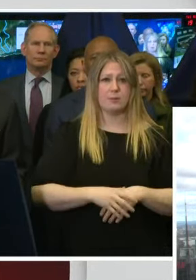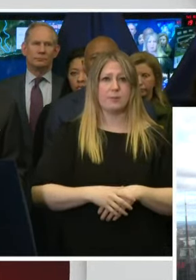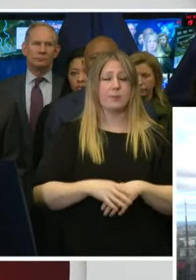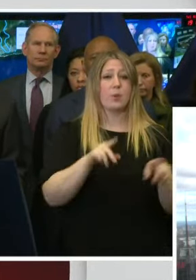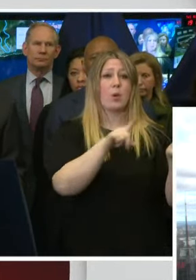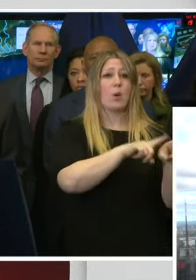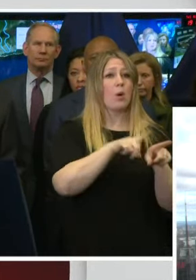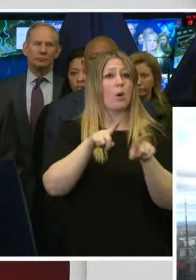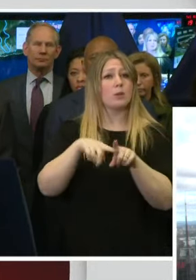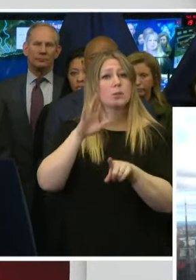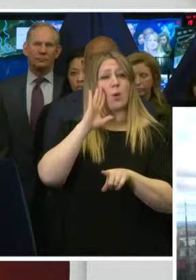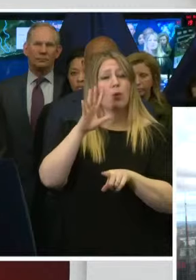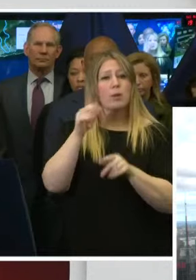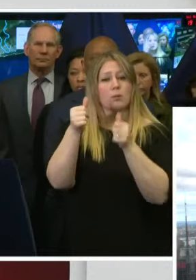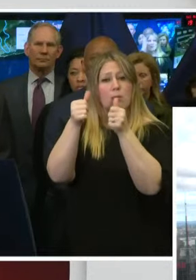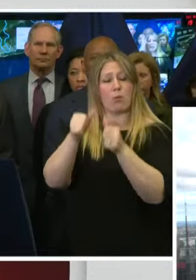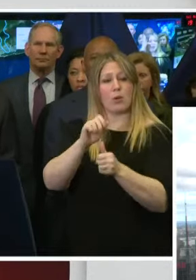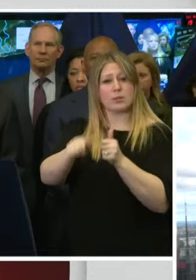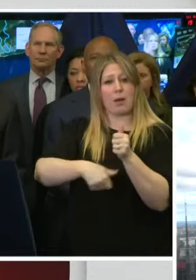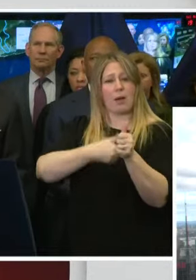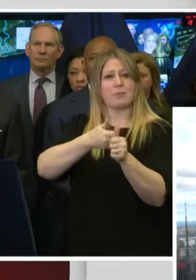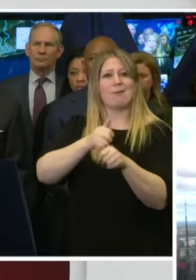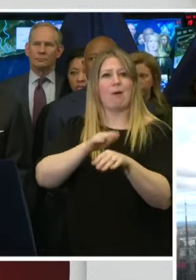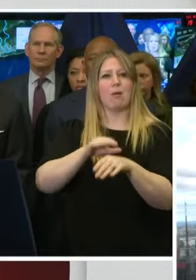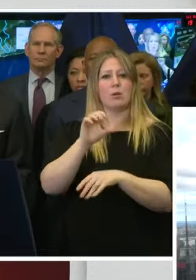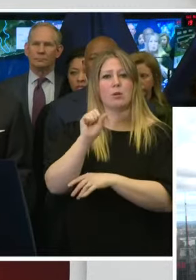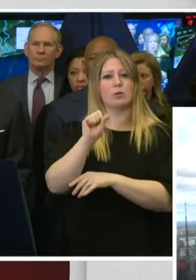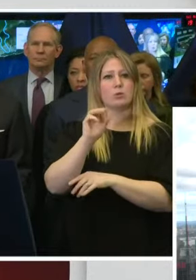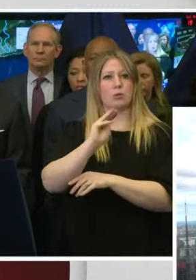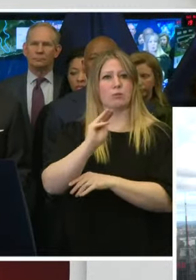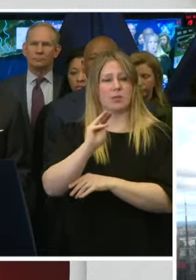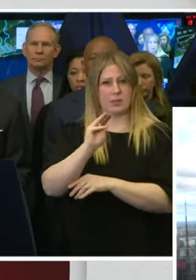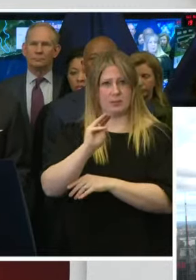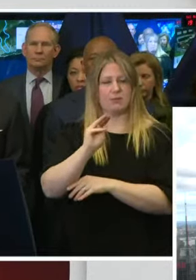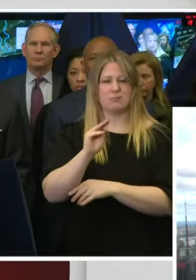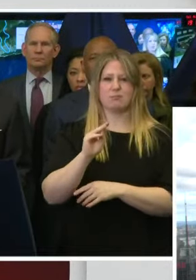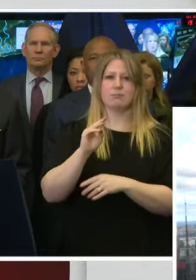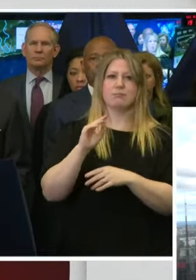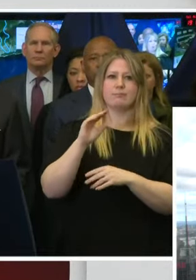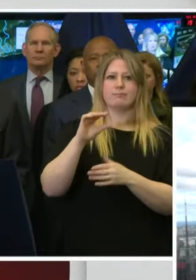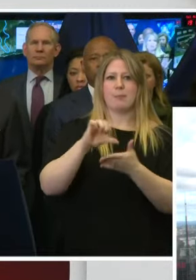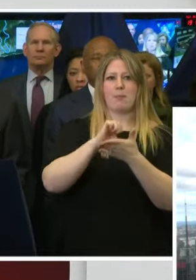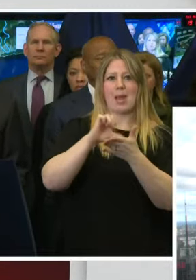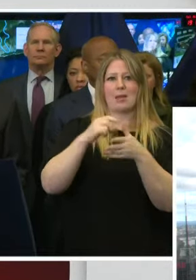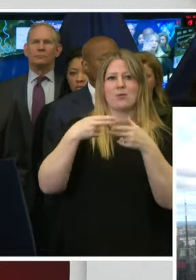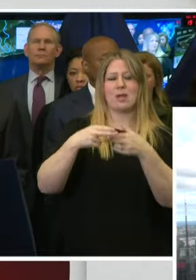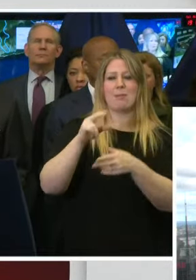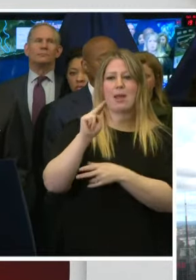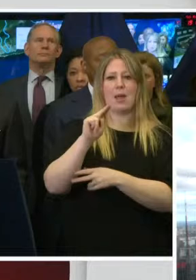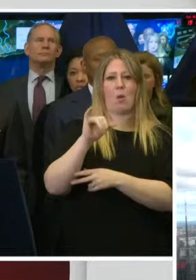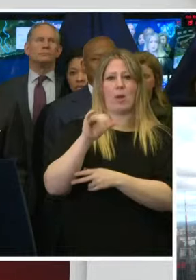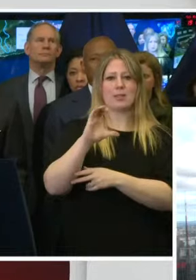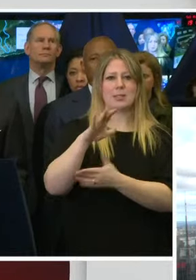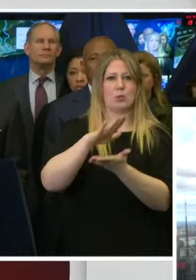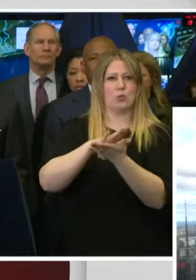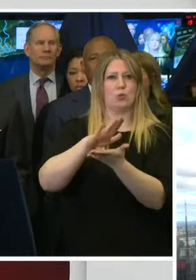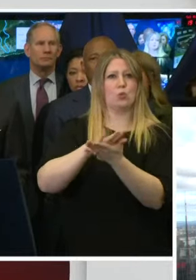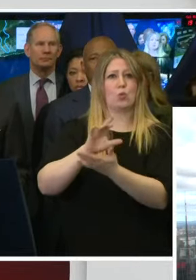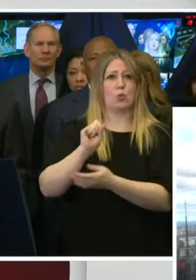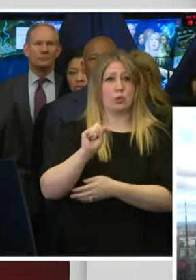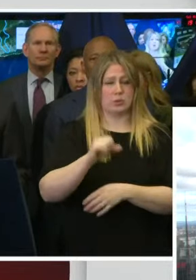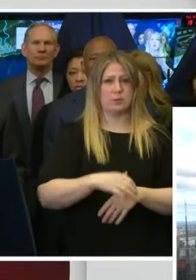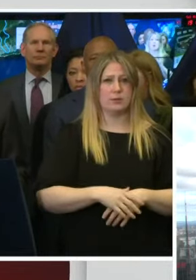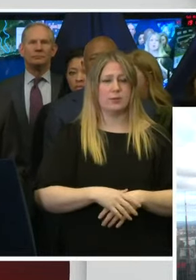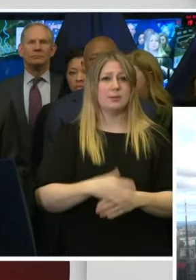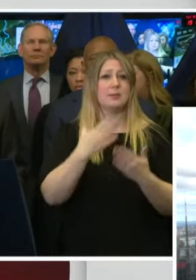pages, which can be found at NYC Schools. I want to thank all of our school staff and our facility staff for